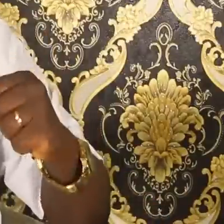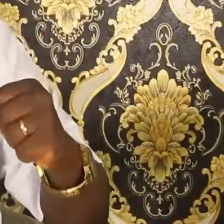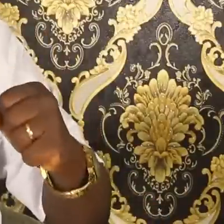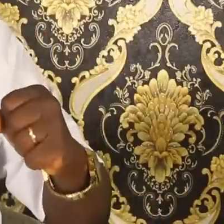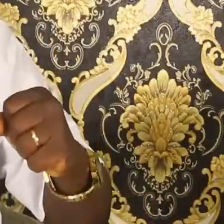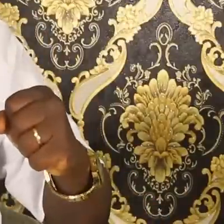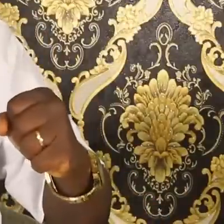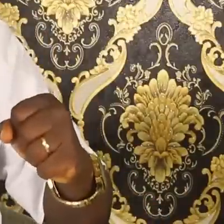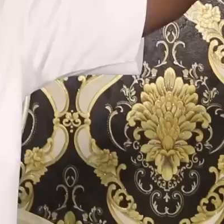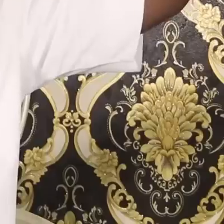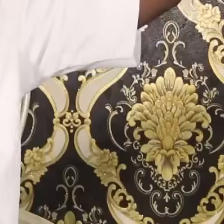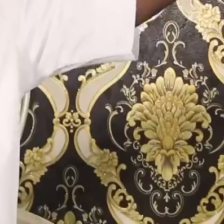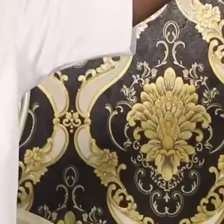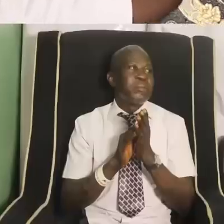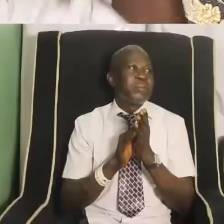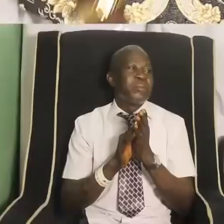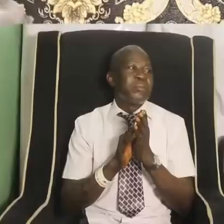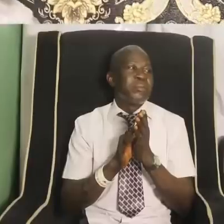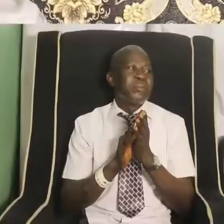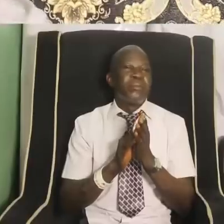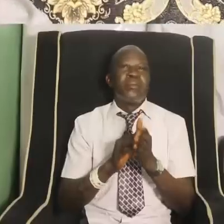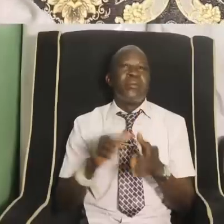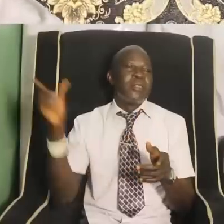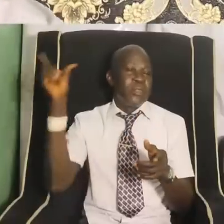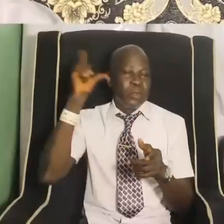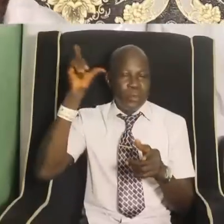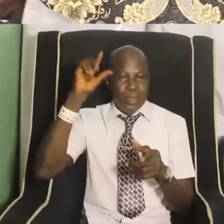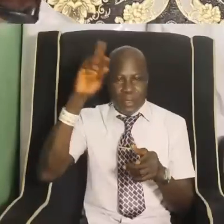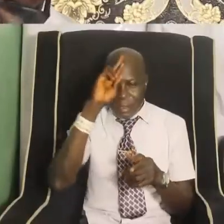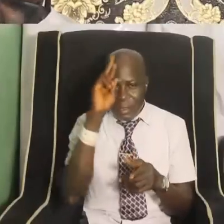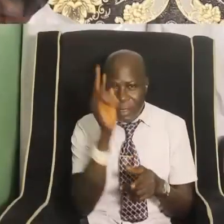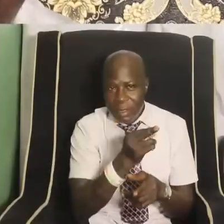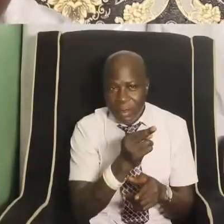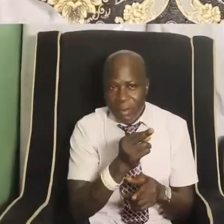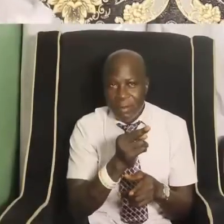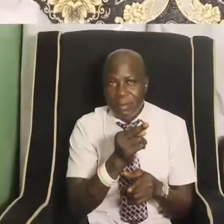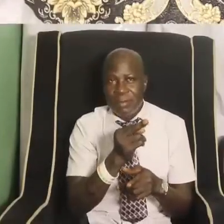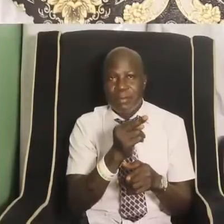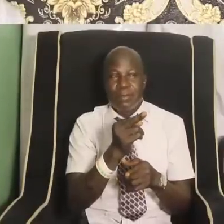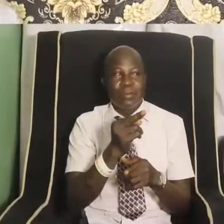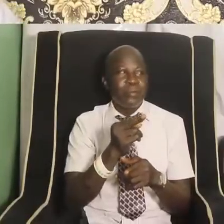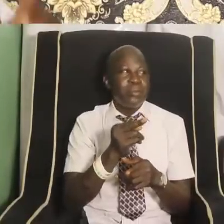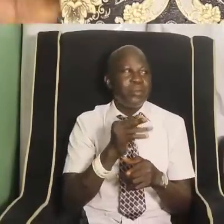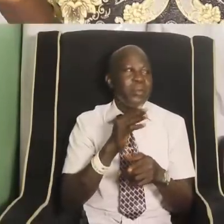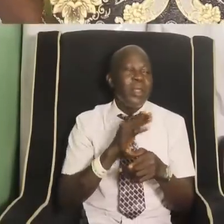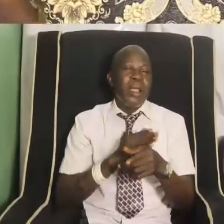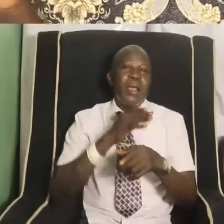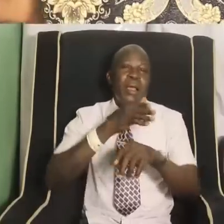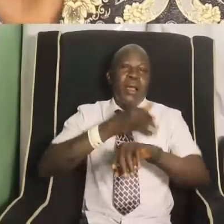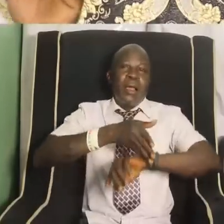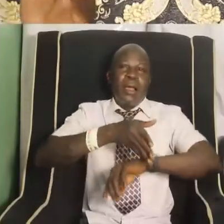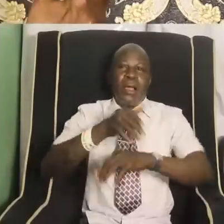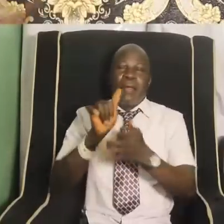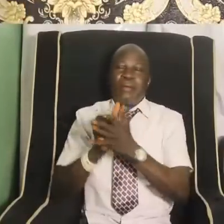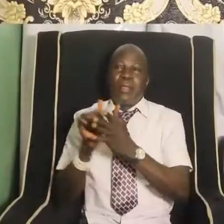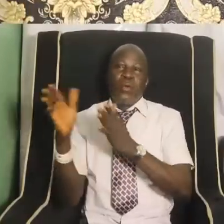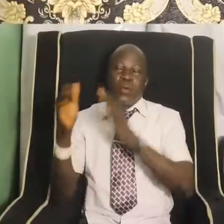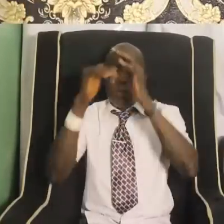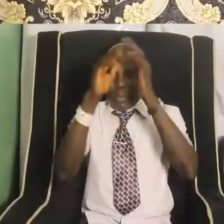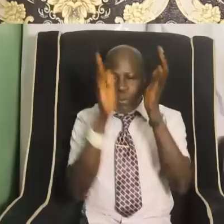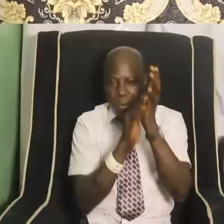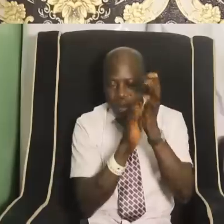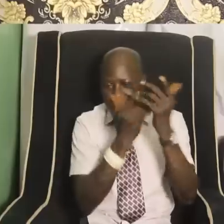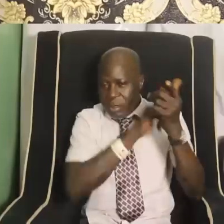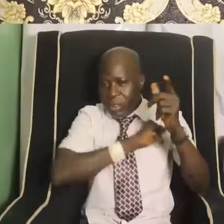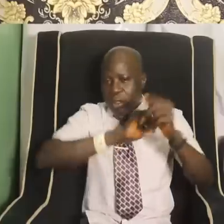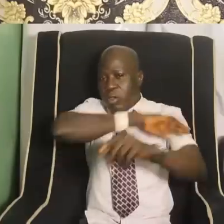Listen to me, sir. Let Eyin yin Olorun Olodumare. After praising